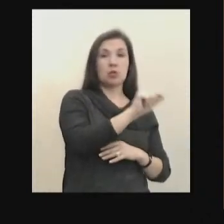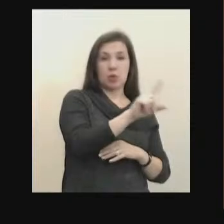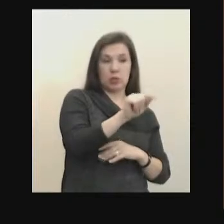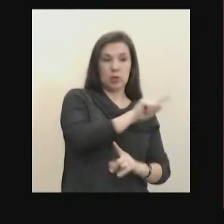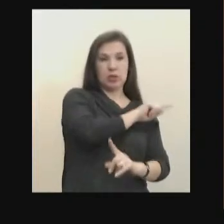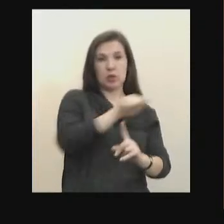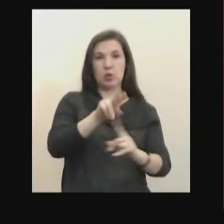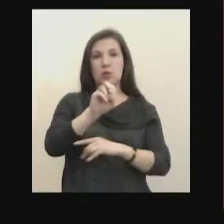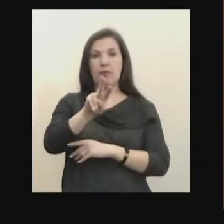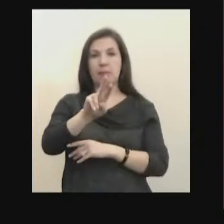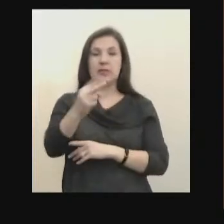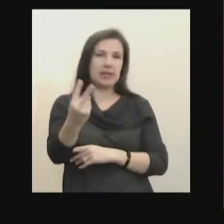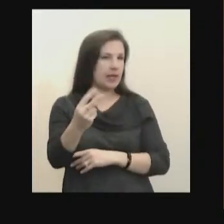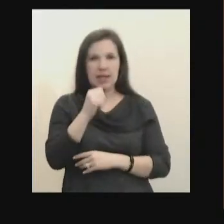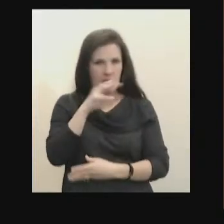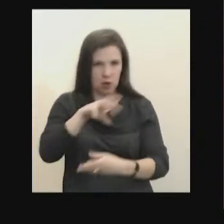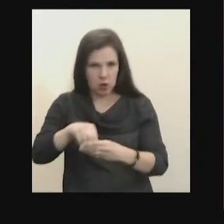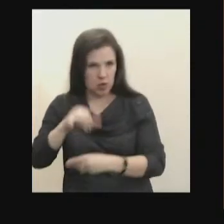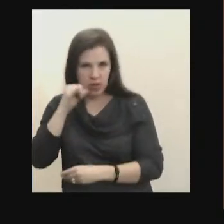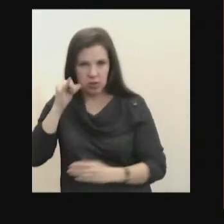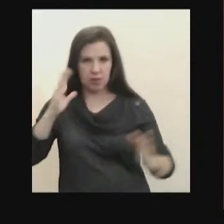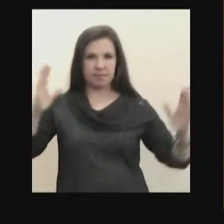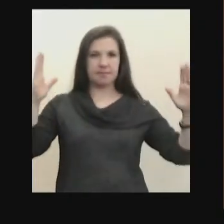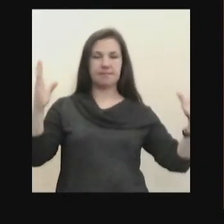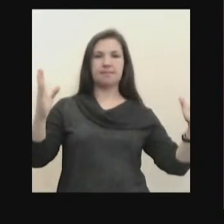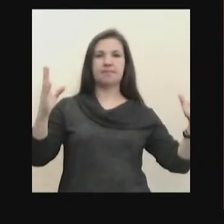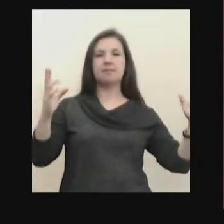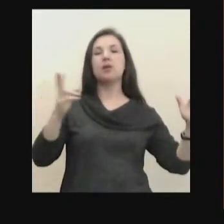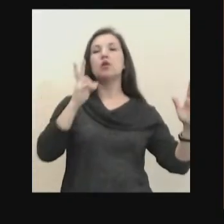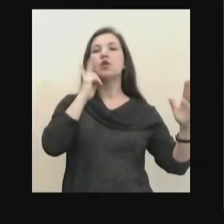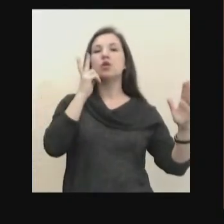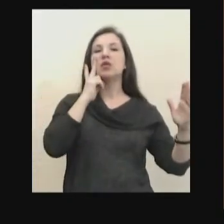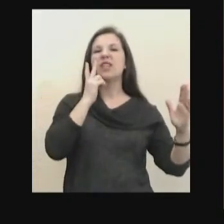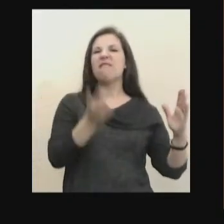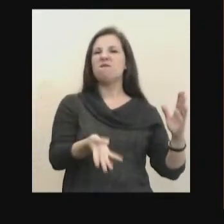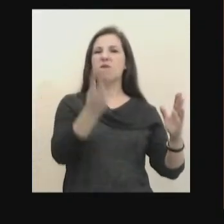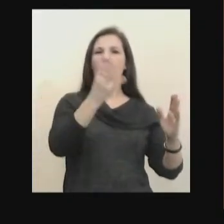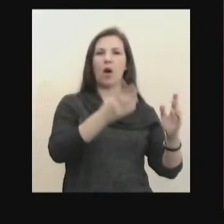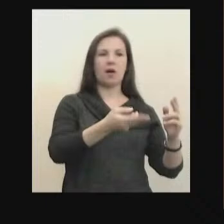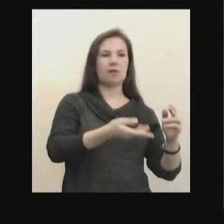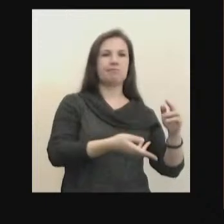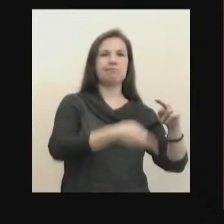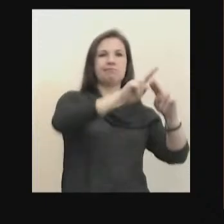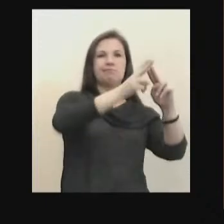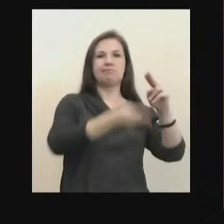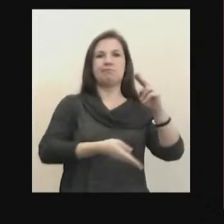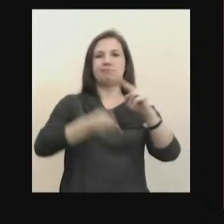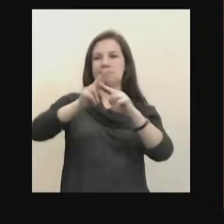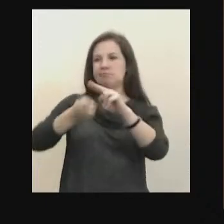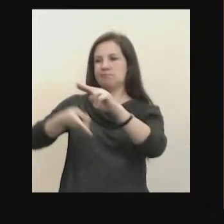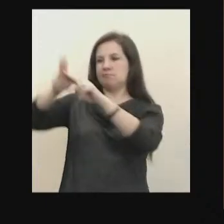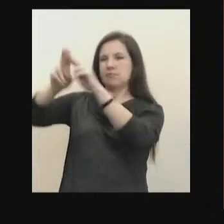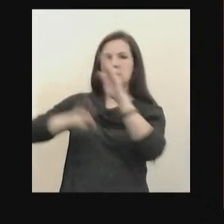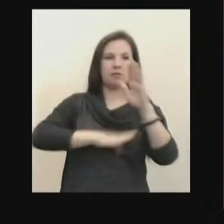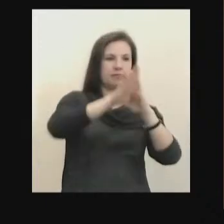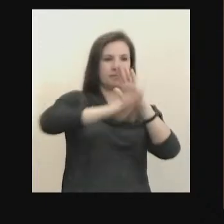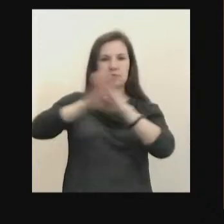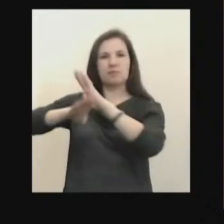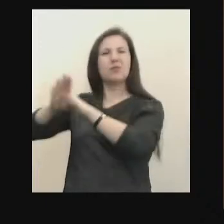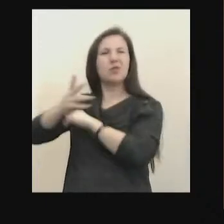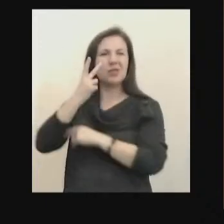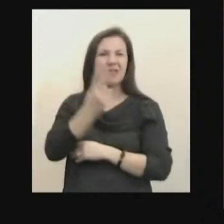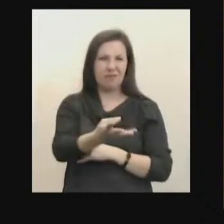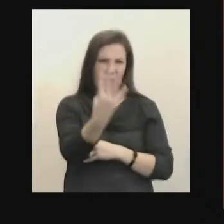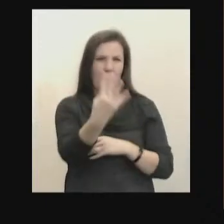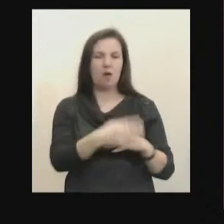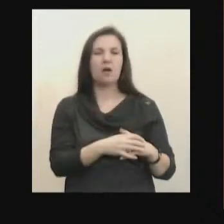include yesterday's. But you can see there's basically 4 spikes. We're in the 4th spike. And once this chart is updated on our